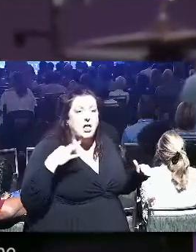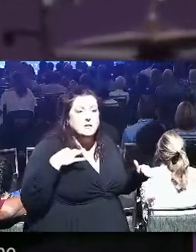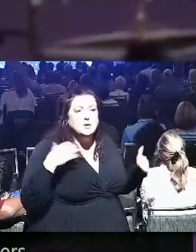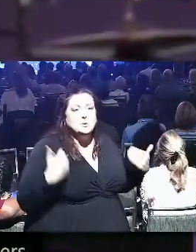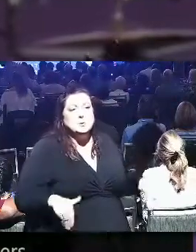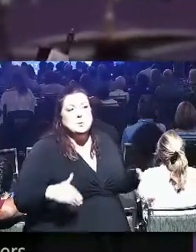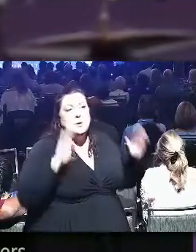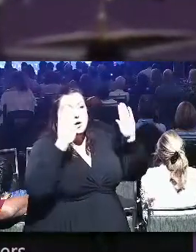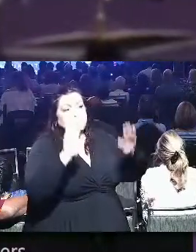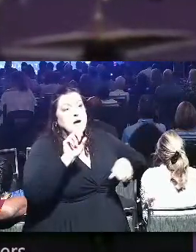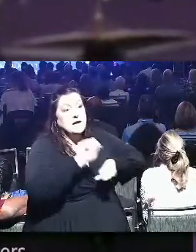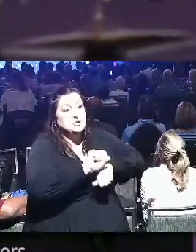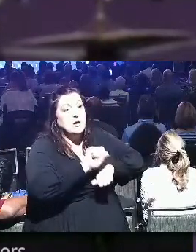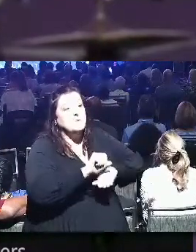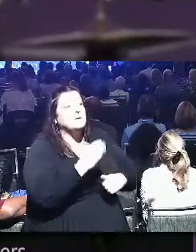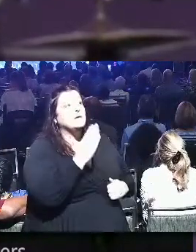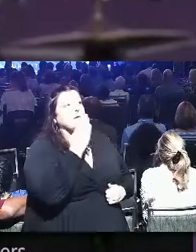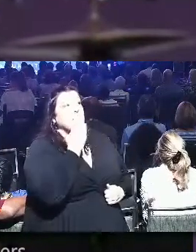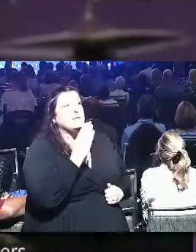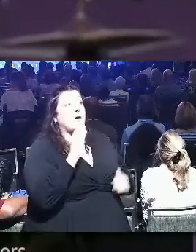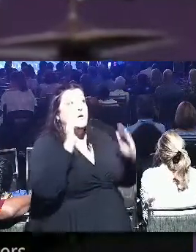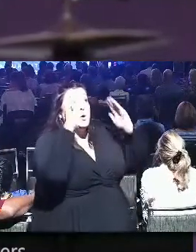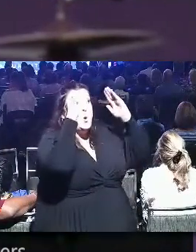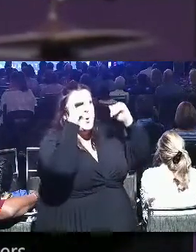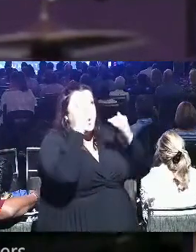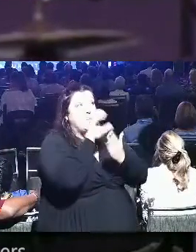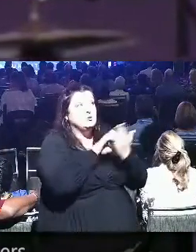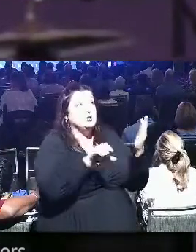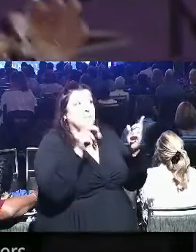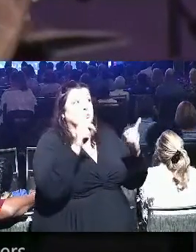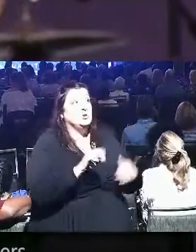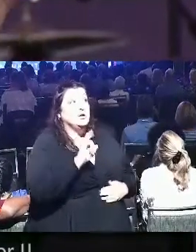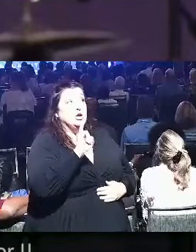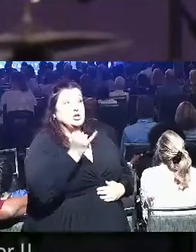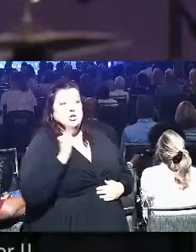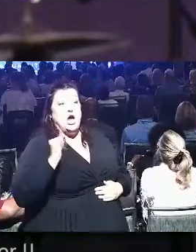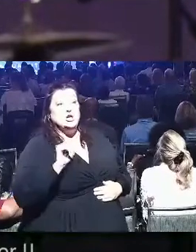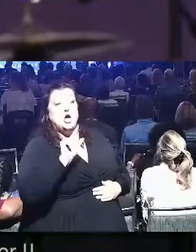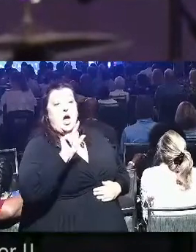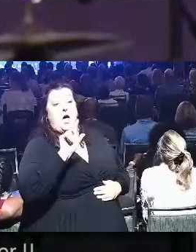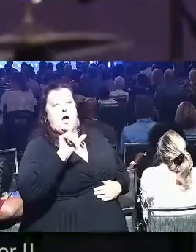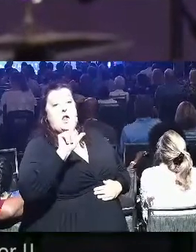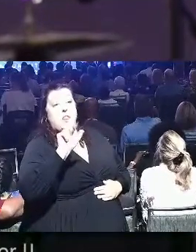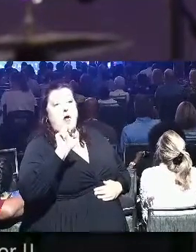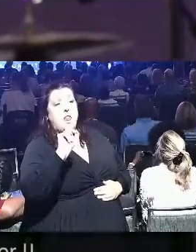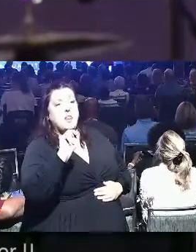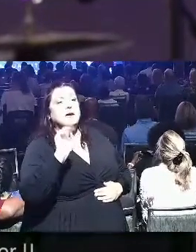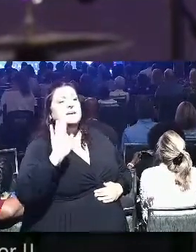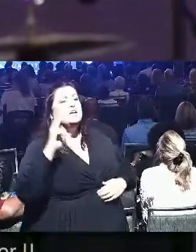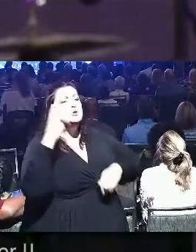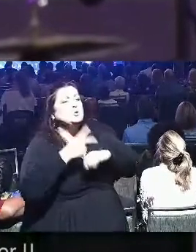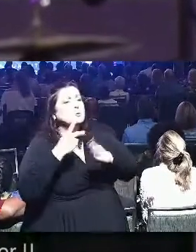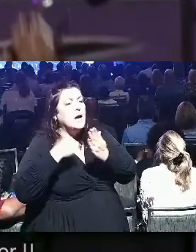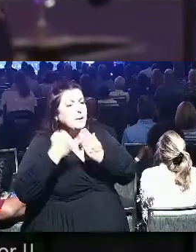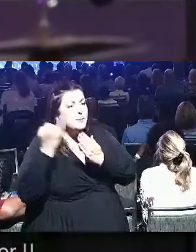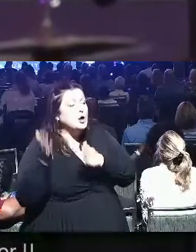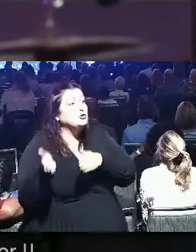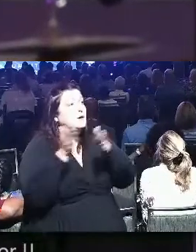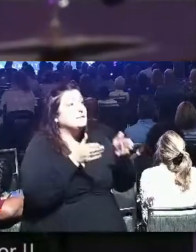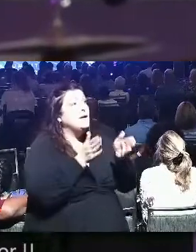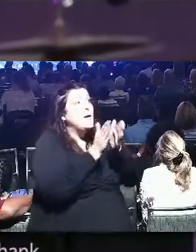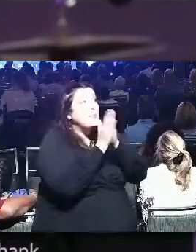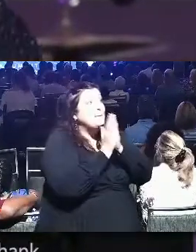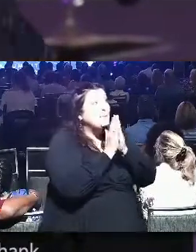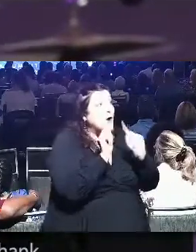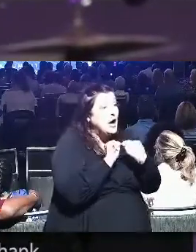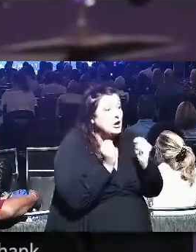job. I want to thank our Hope Chapter Director, J.J. Lullen, for the two-day project that he put together. I want to thank the prayer team that was